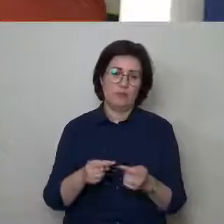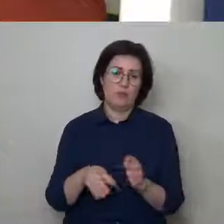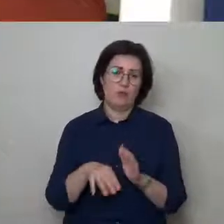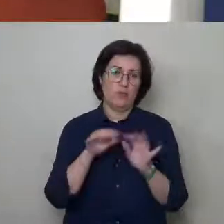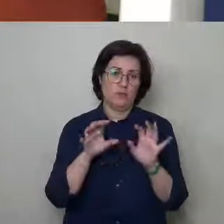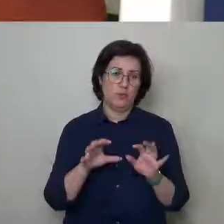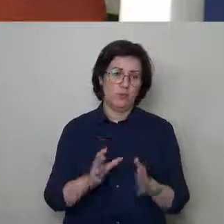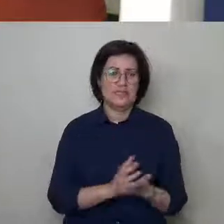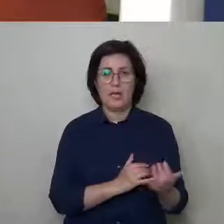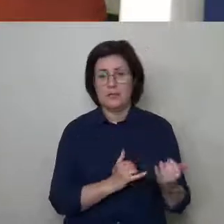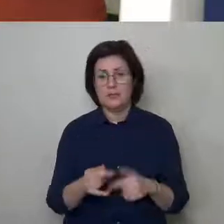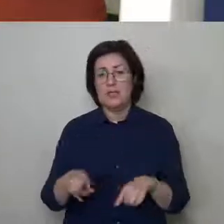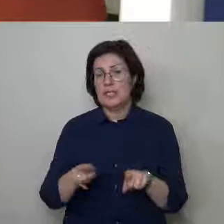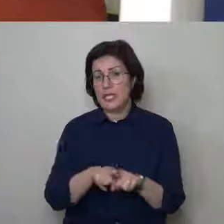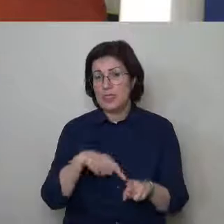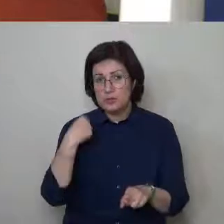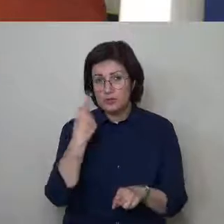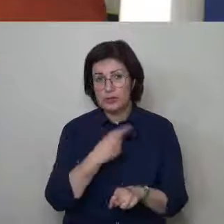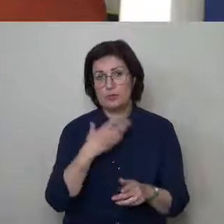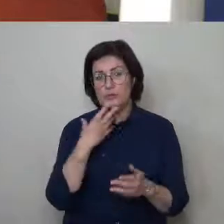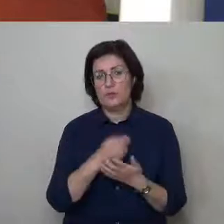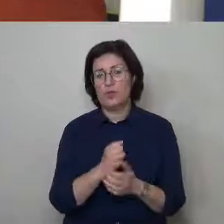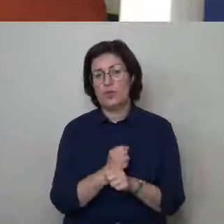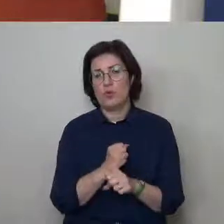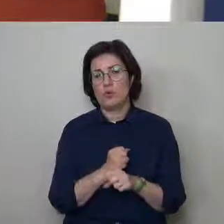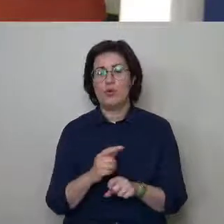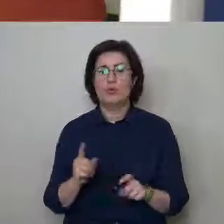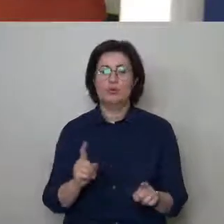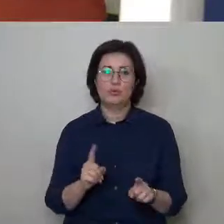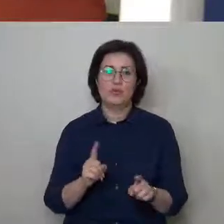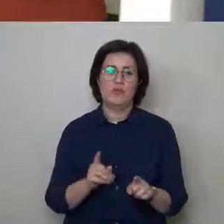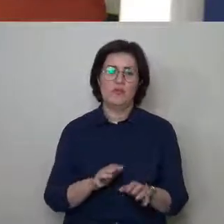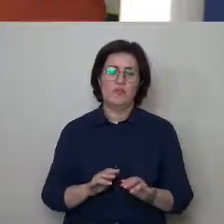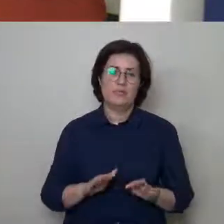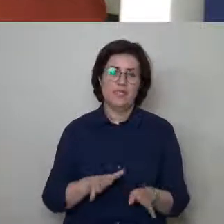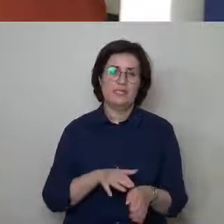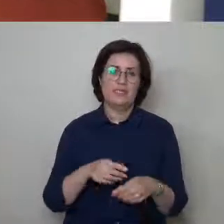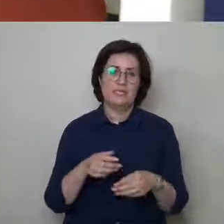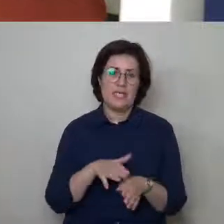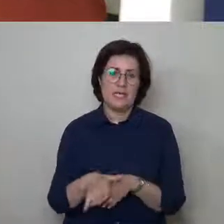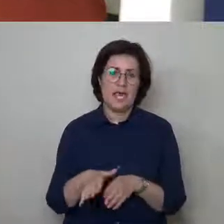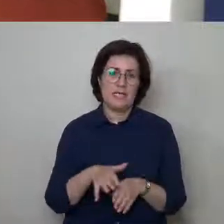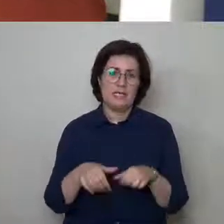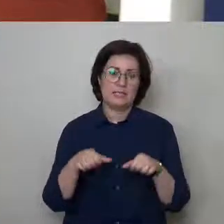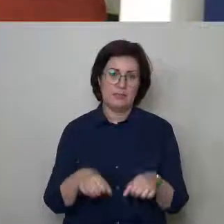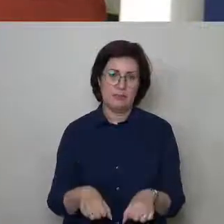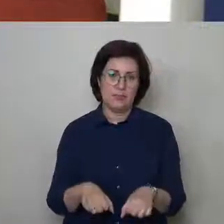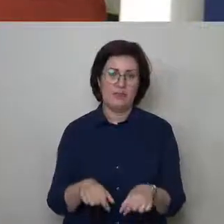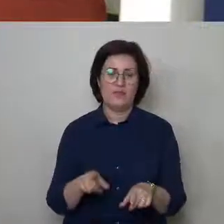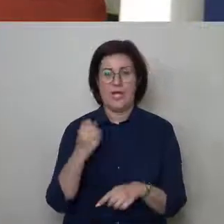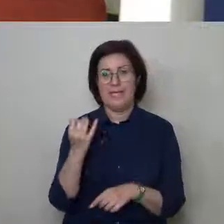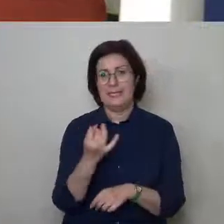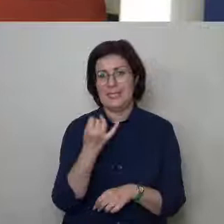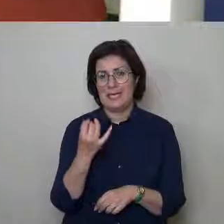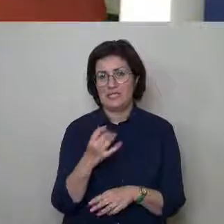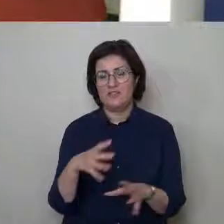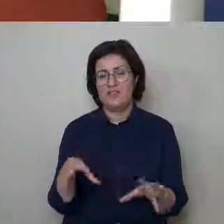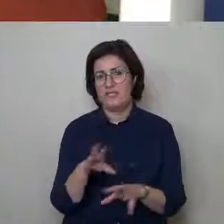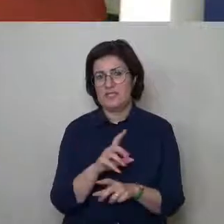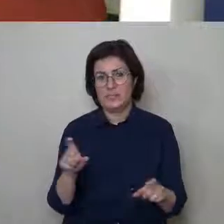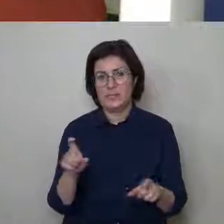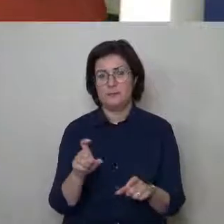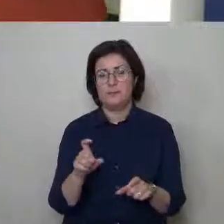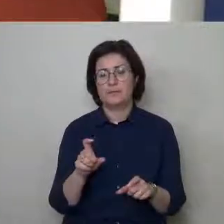have, according to the election code, to make sure that their work is organized in such a way that one can have